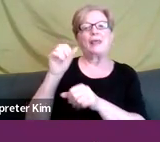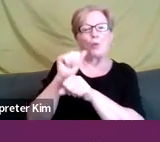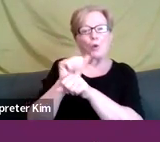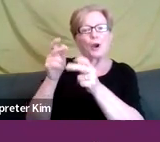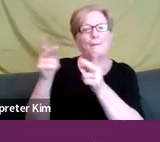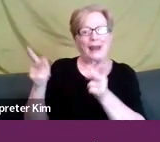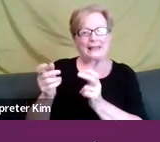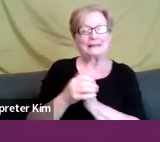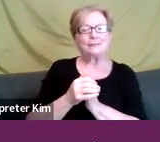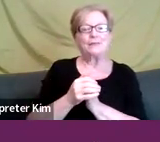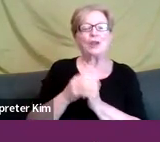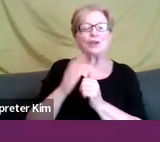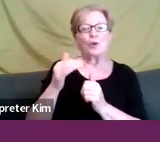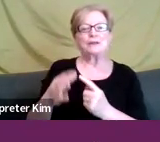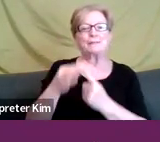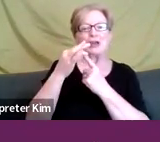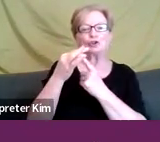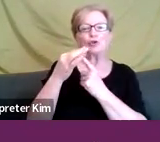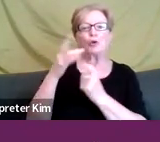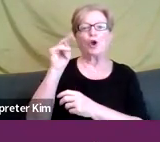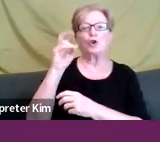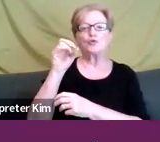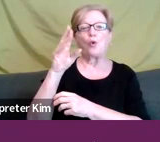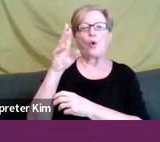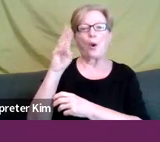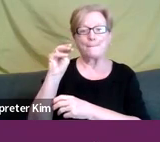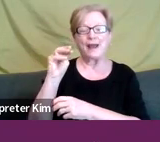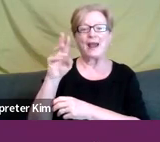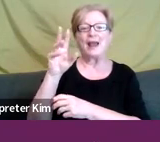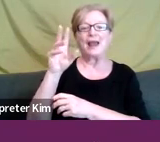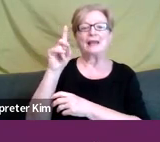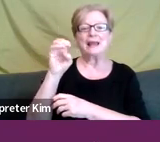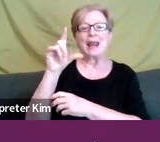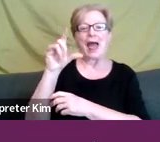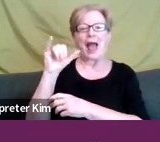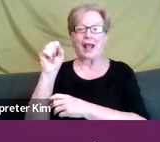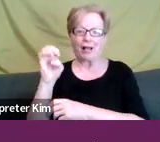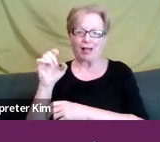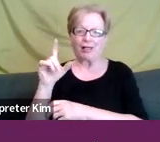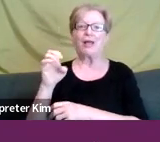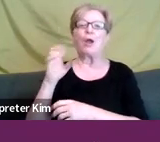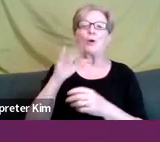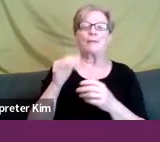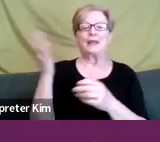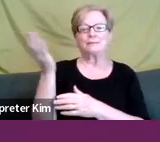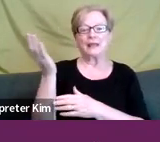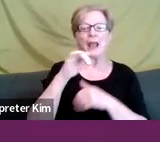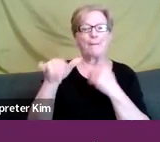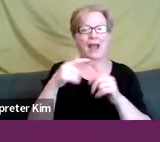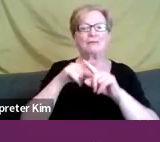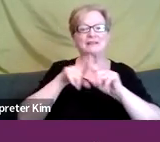Noor DeLisle, who will be speaking about, talking about